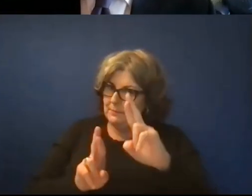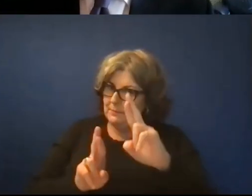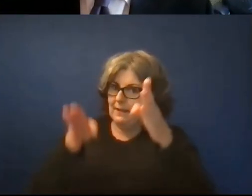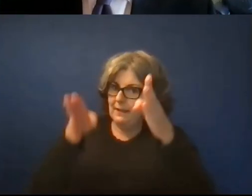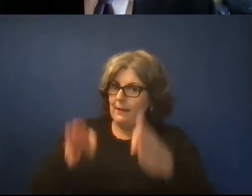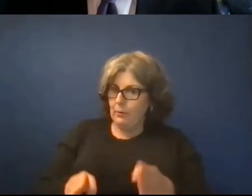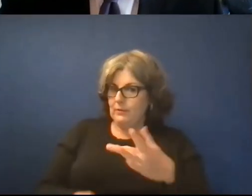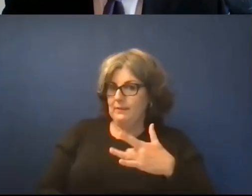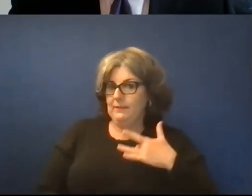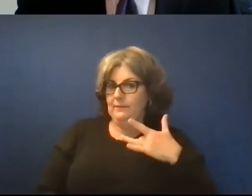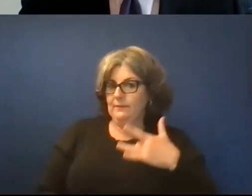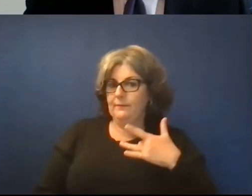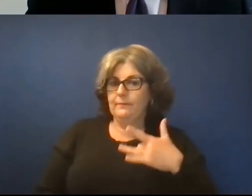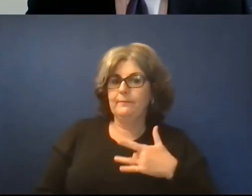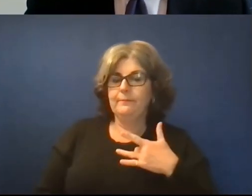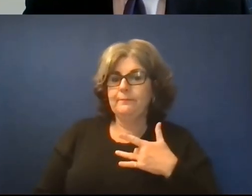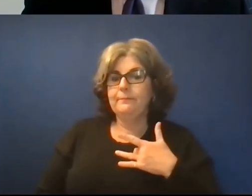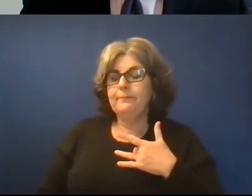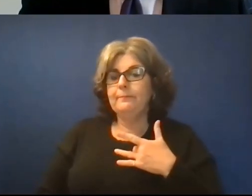though